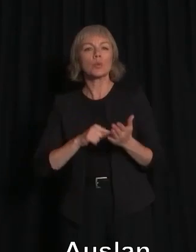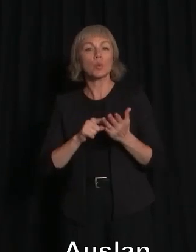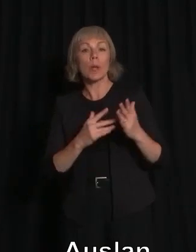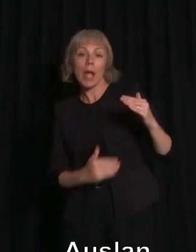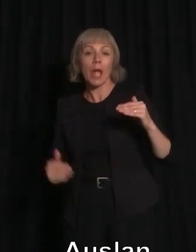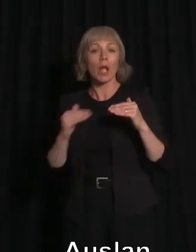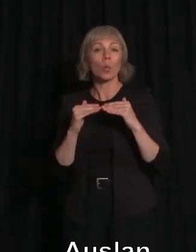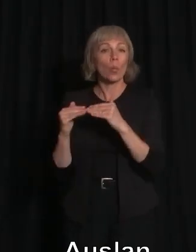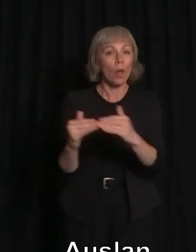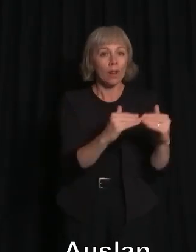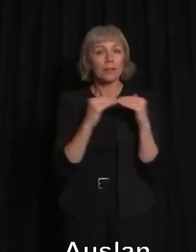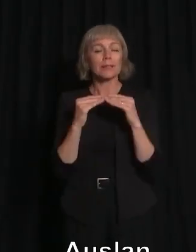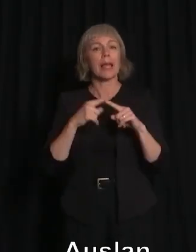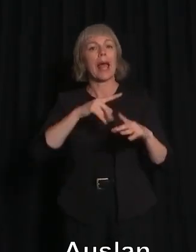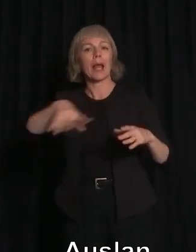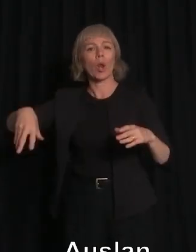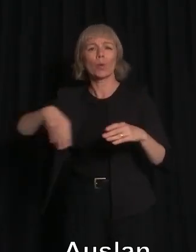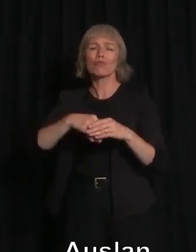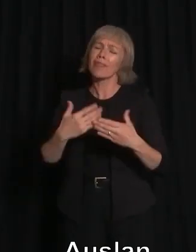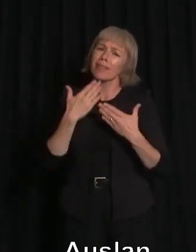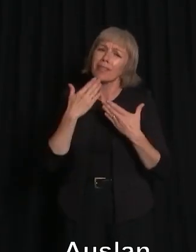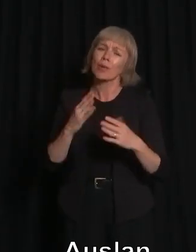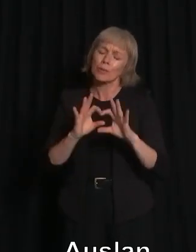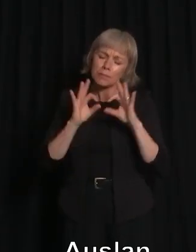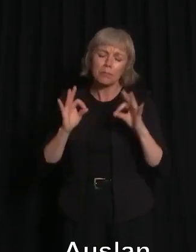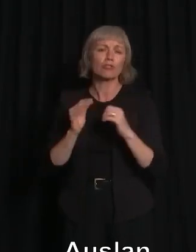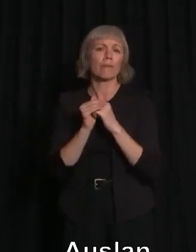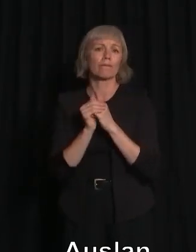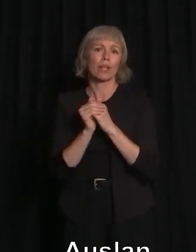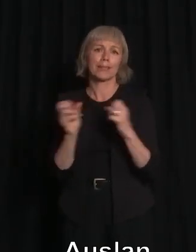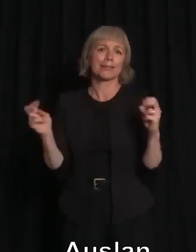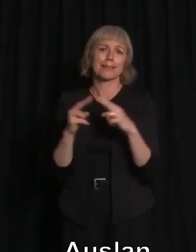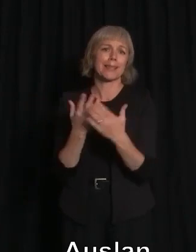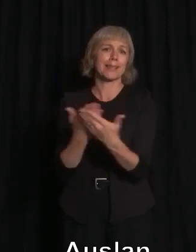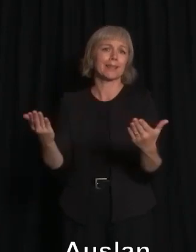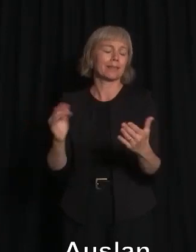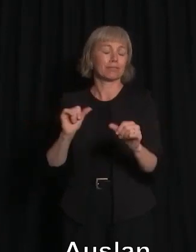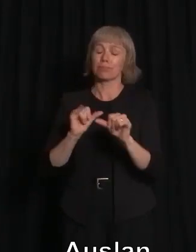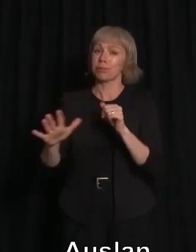inclusion. Thank you, dear friends, for your extraordinary work.